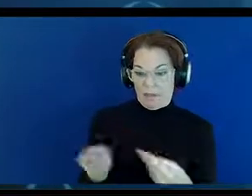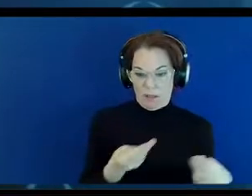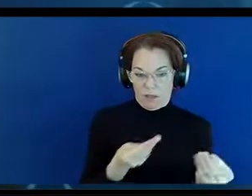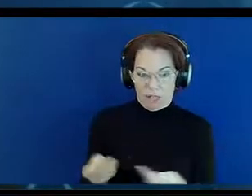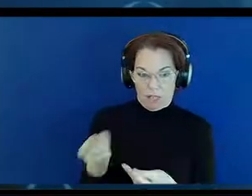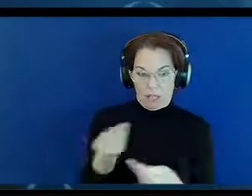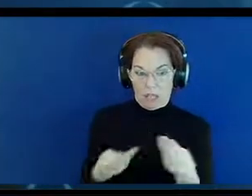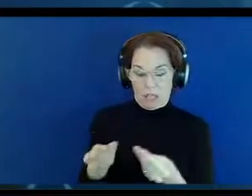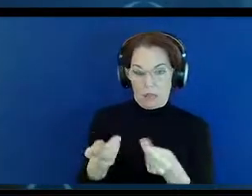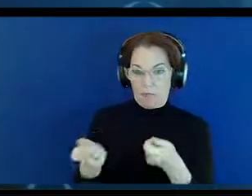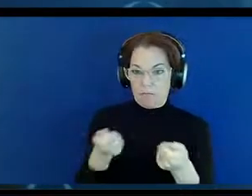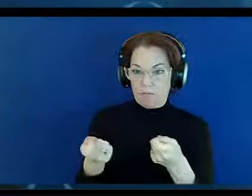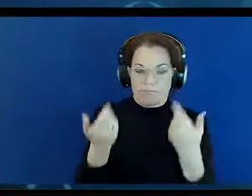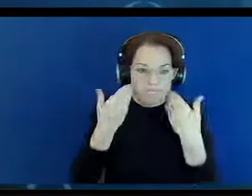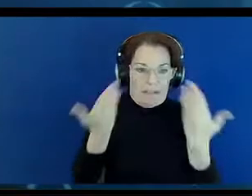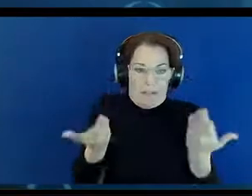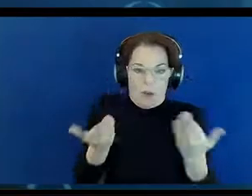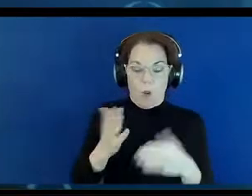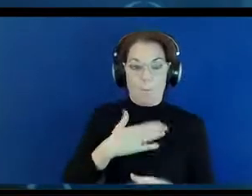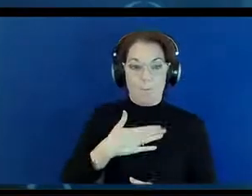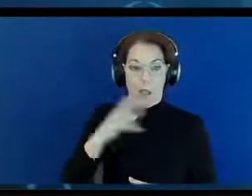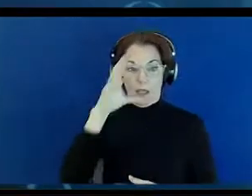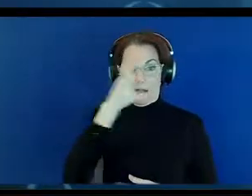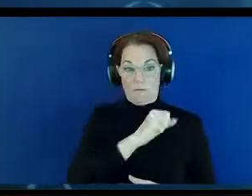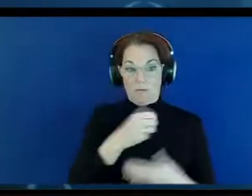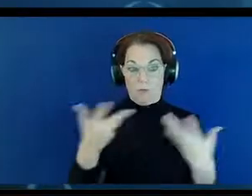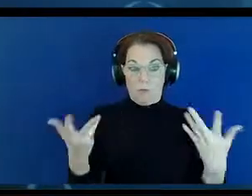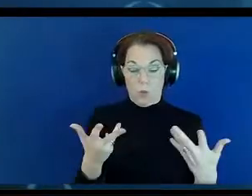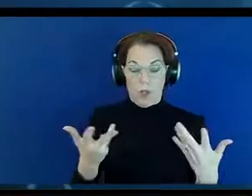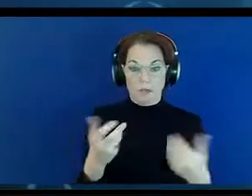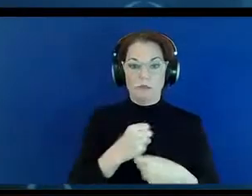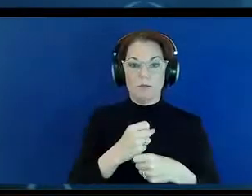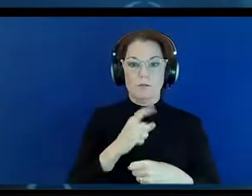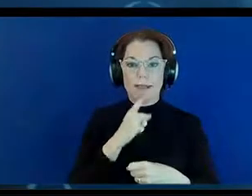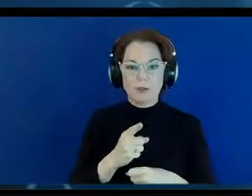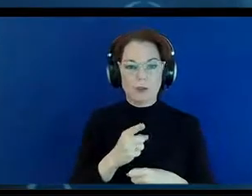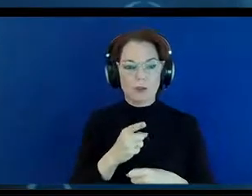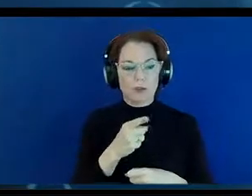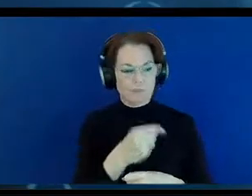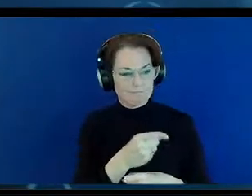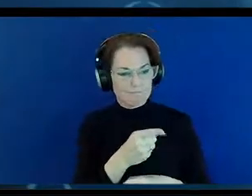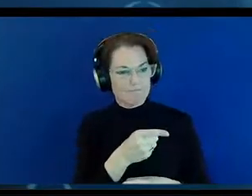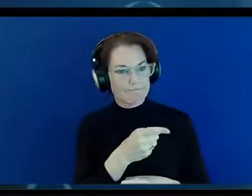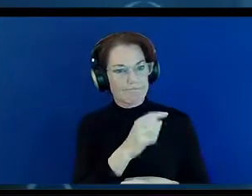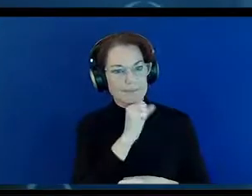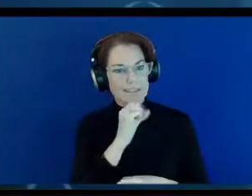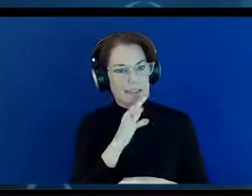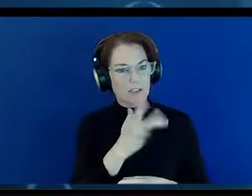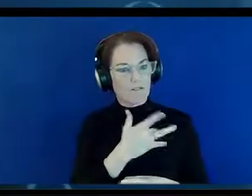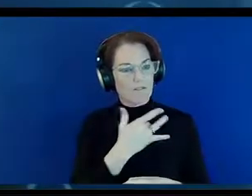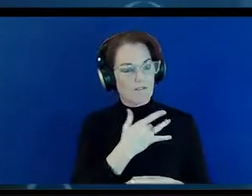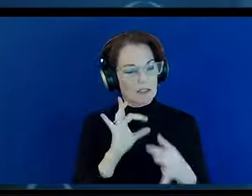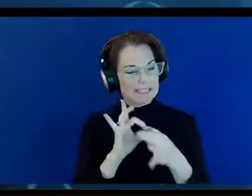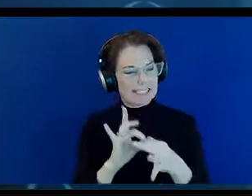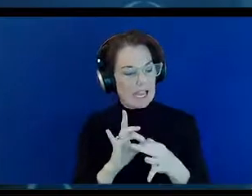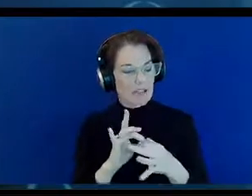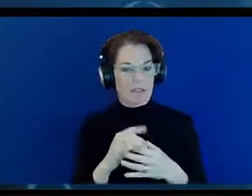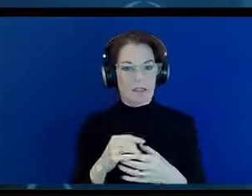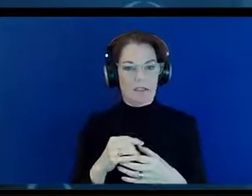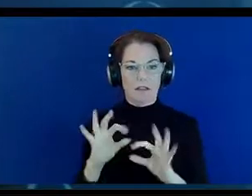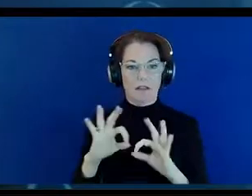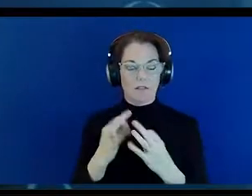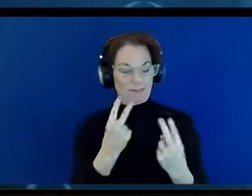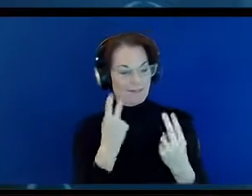Senator, would be that what we need to do is ensure that they feel connected, that they're seen, that they're visited, and